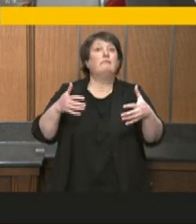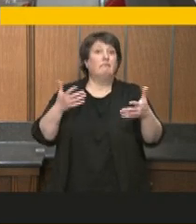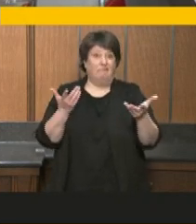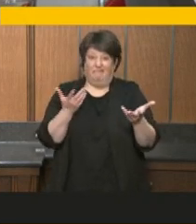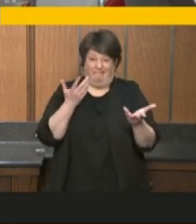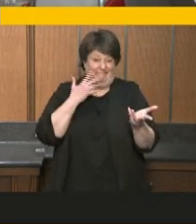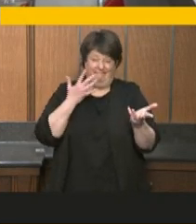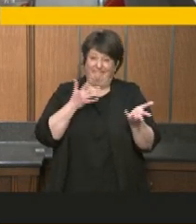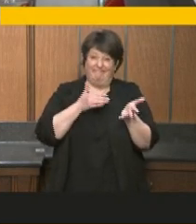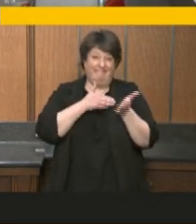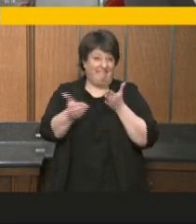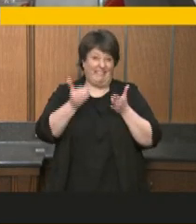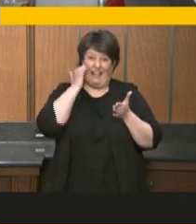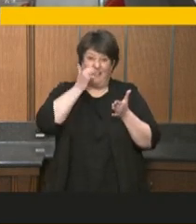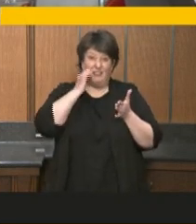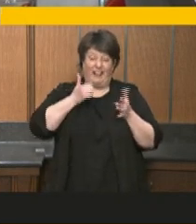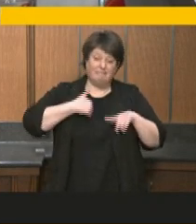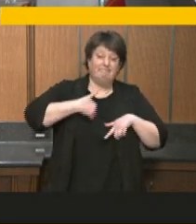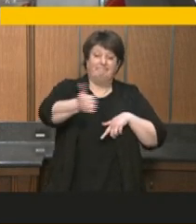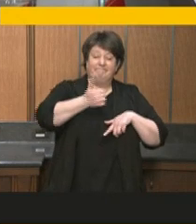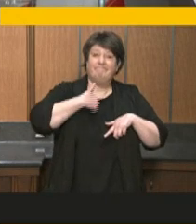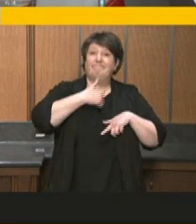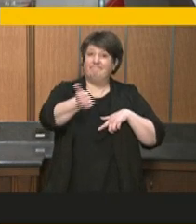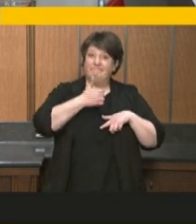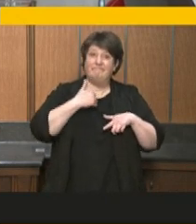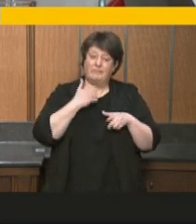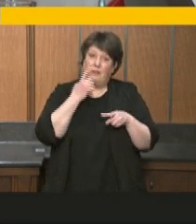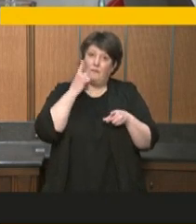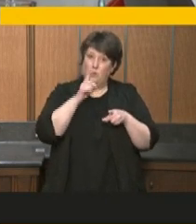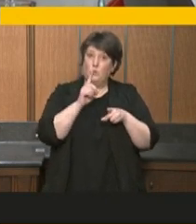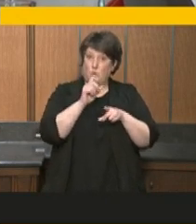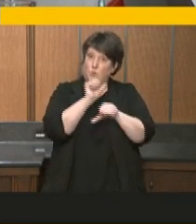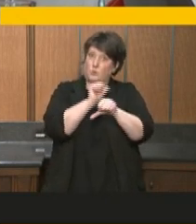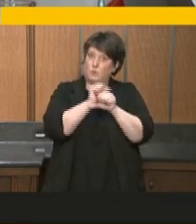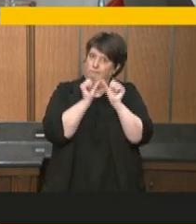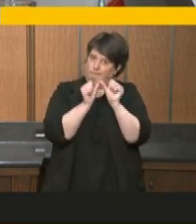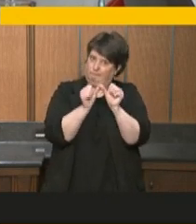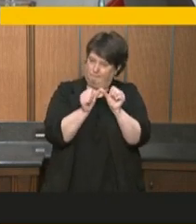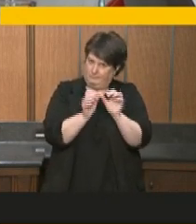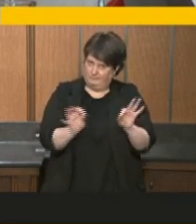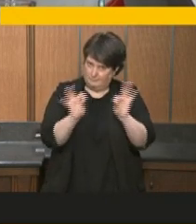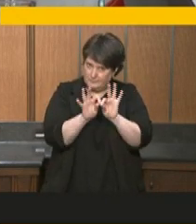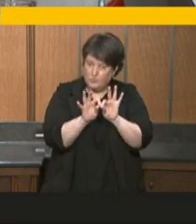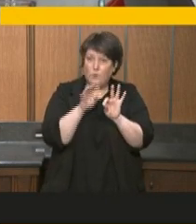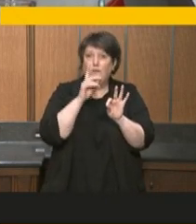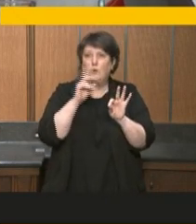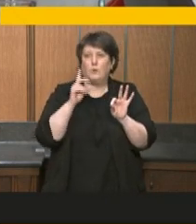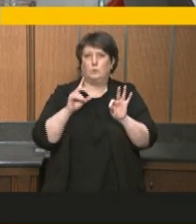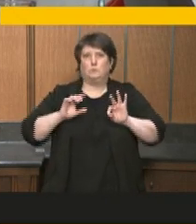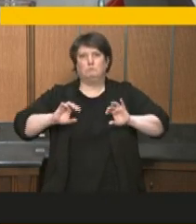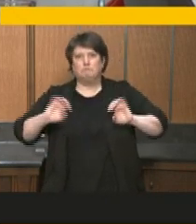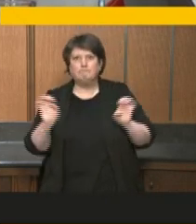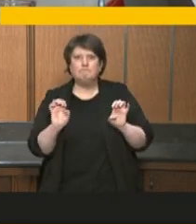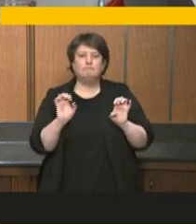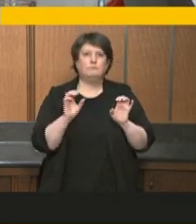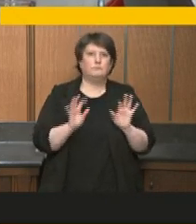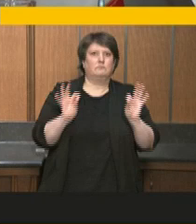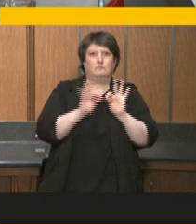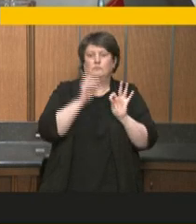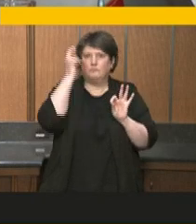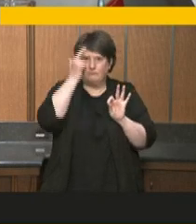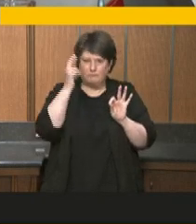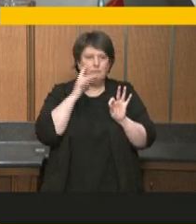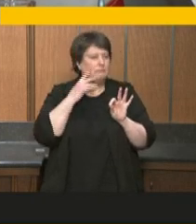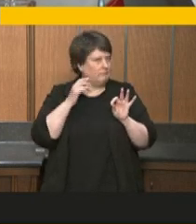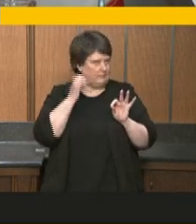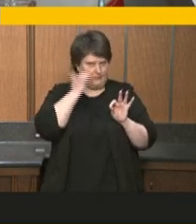day to carry out essential work or for other urgent and essential reasons, and